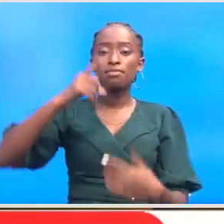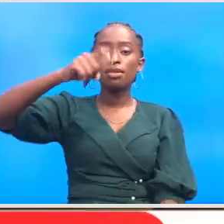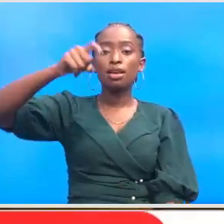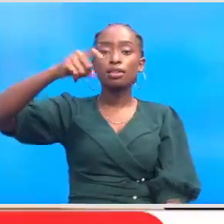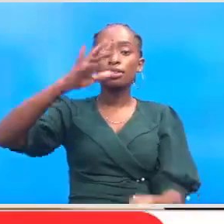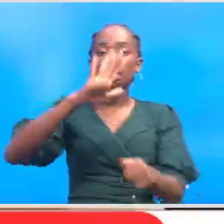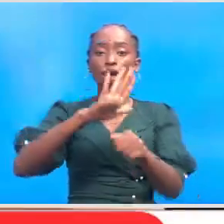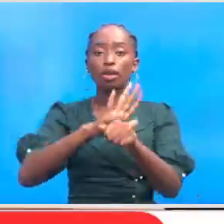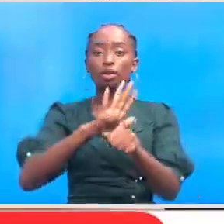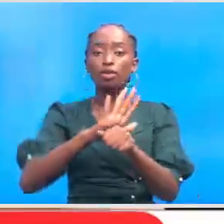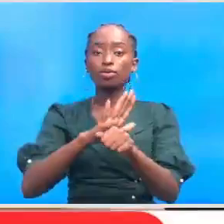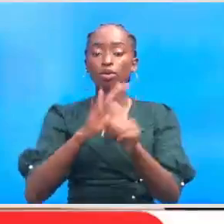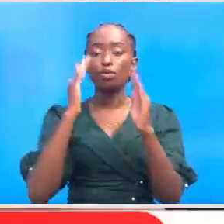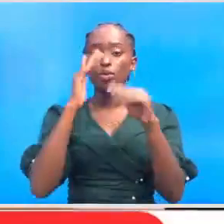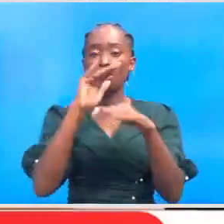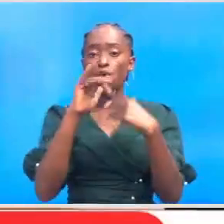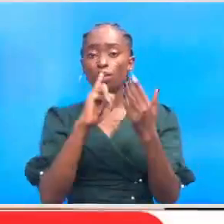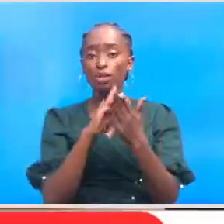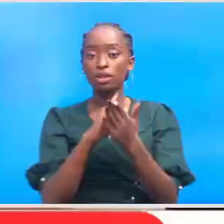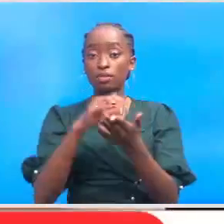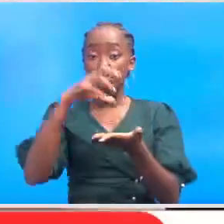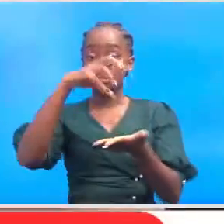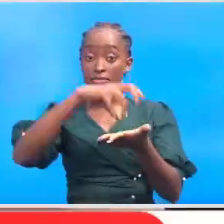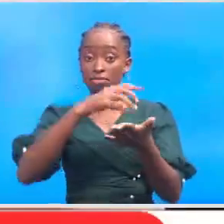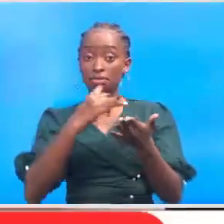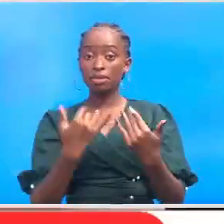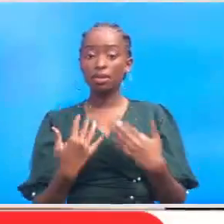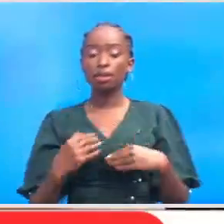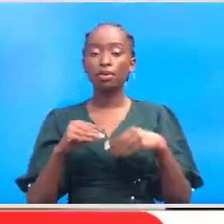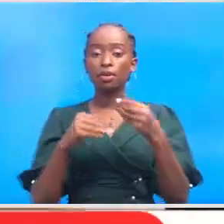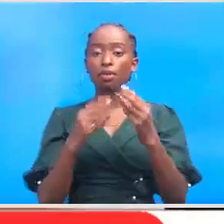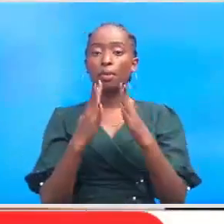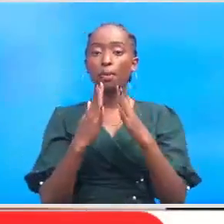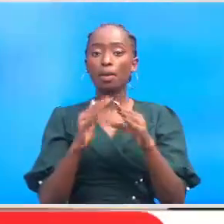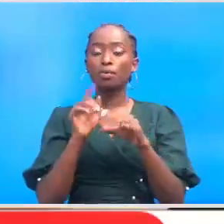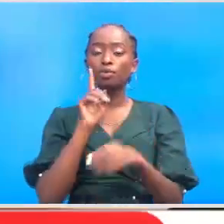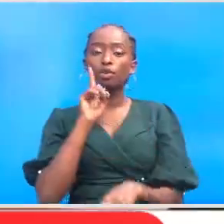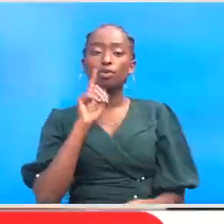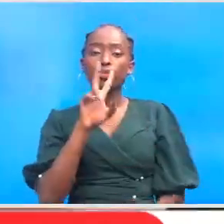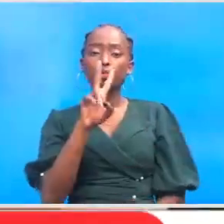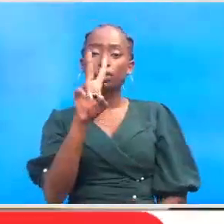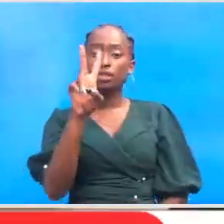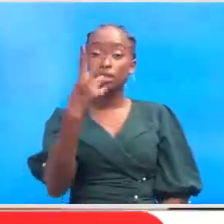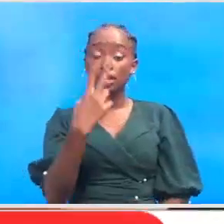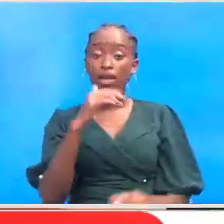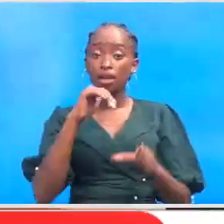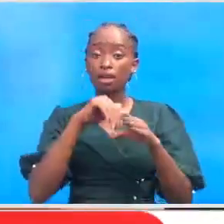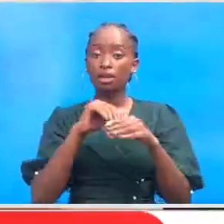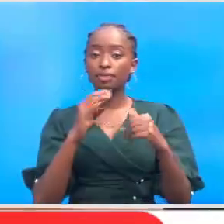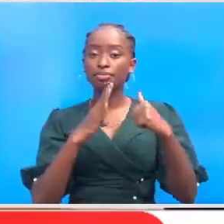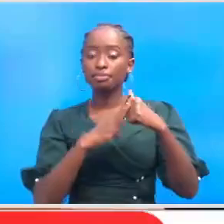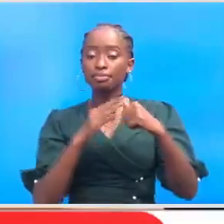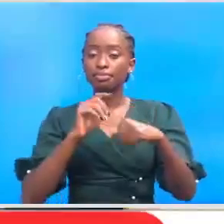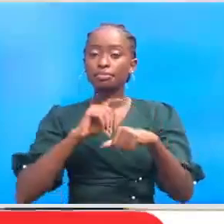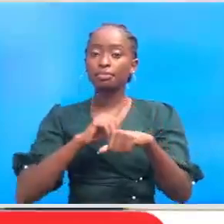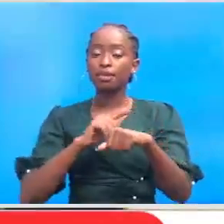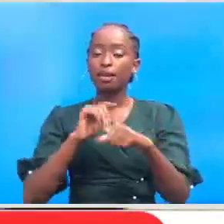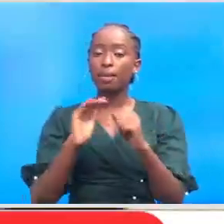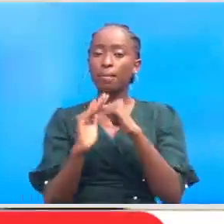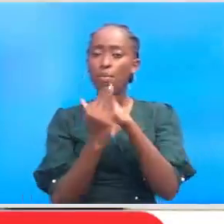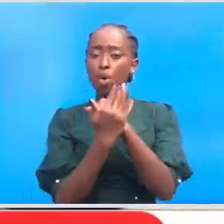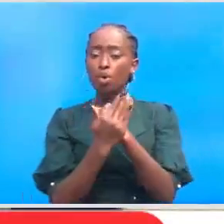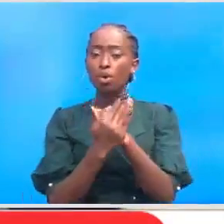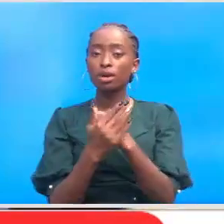unnecessarily hyped. The case was hence adjourned to tomorrow, Wednesday 22nd at 9 a.m. for further hearing,